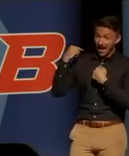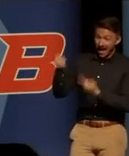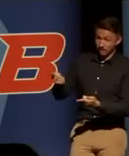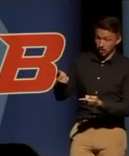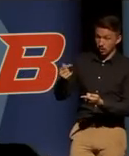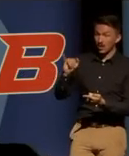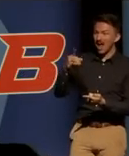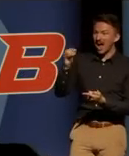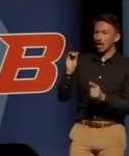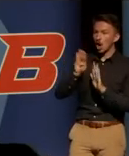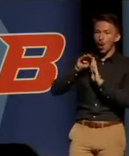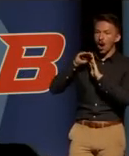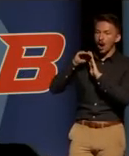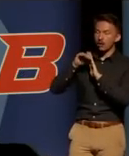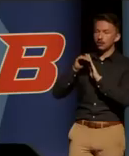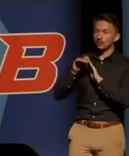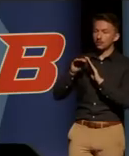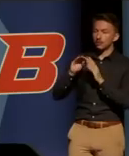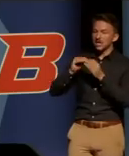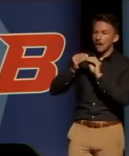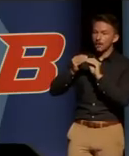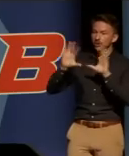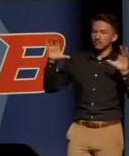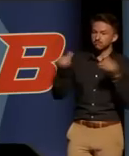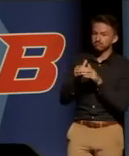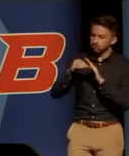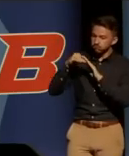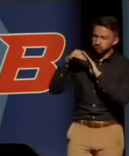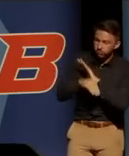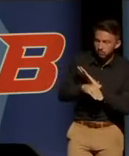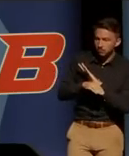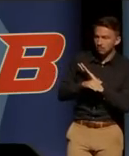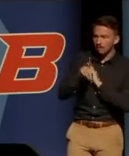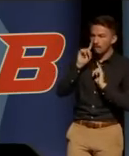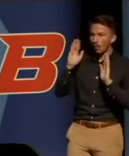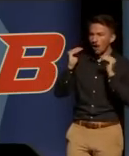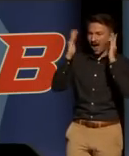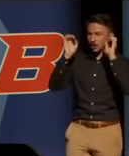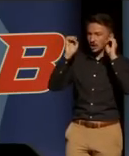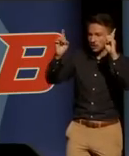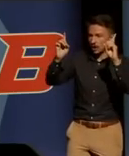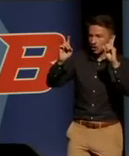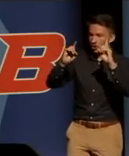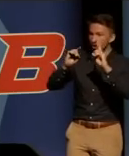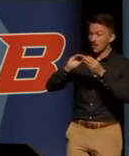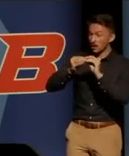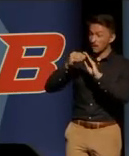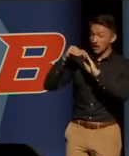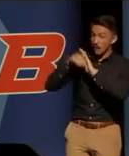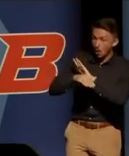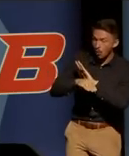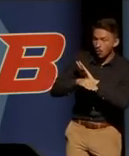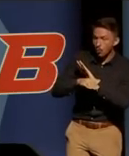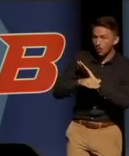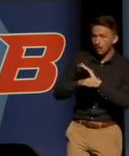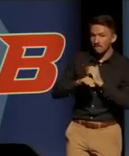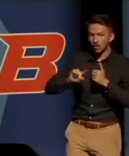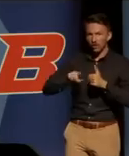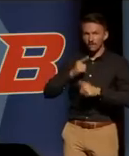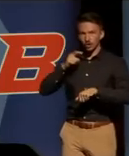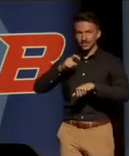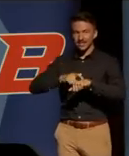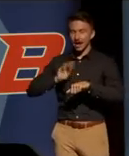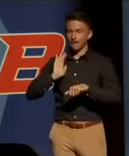enrollment plunged in the wake of the beginning of the pandemic, you may have seen that for the first time, our